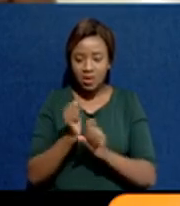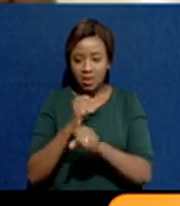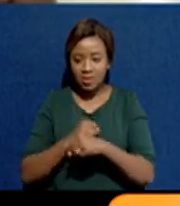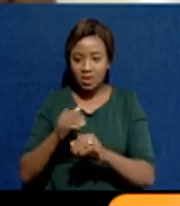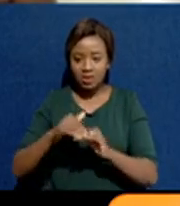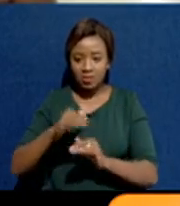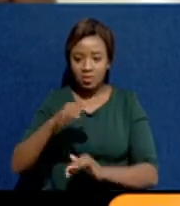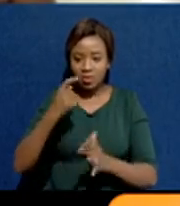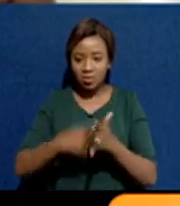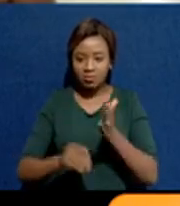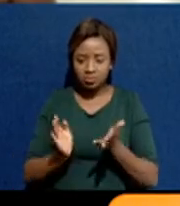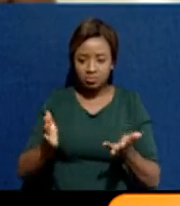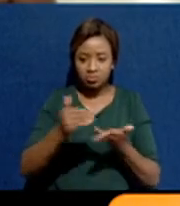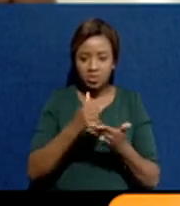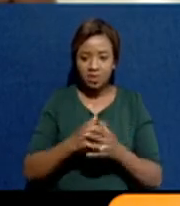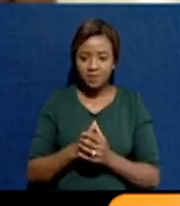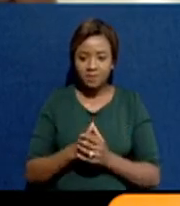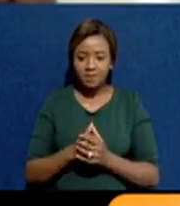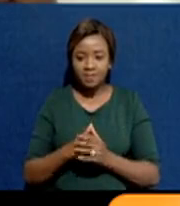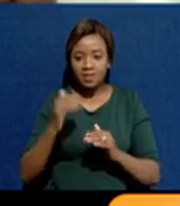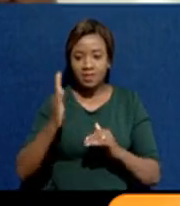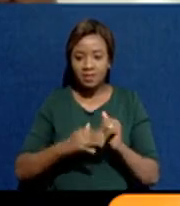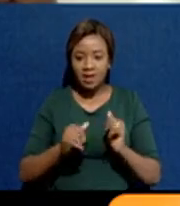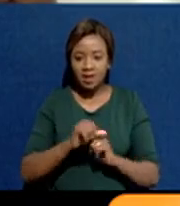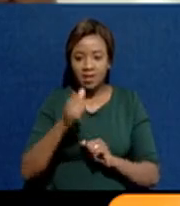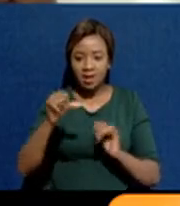be making more revenue from charging than a lot of other things that they will be doing.